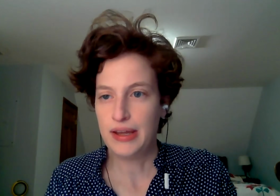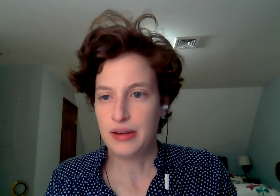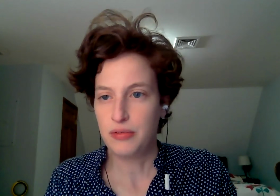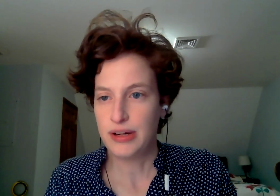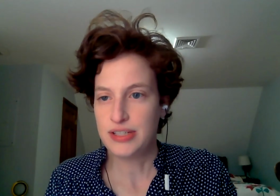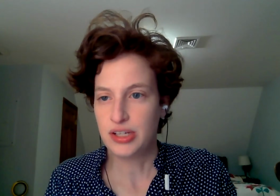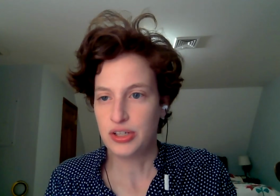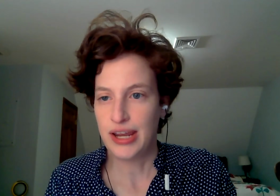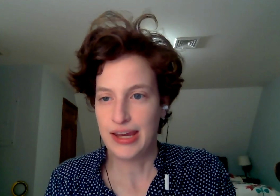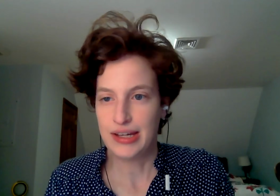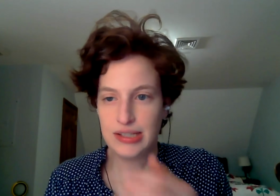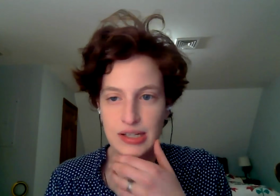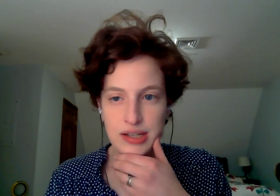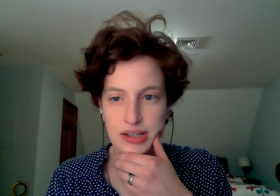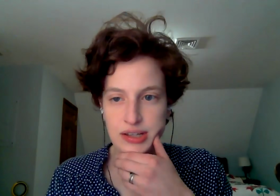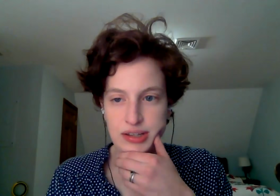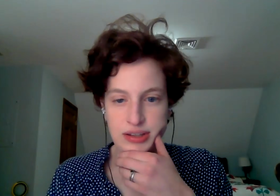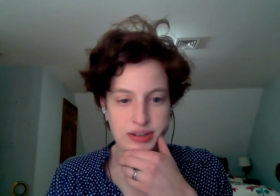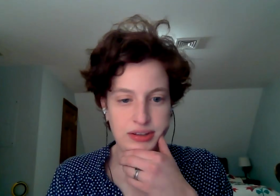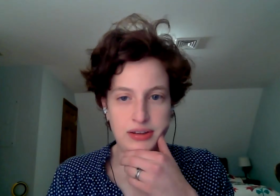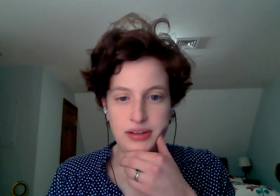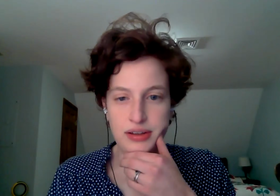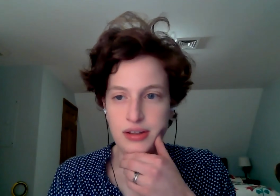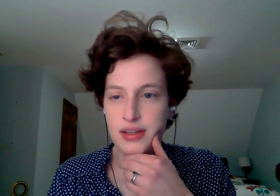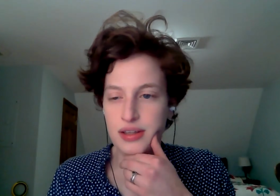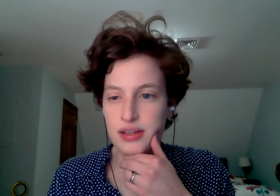or by raising your hand.